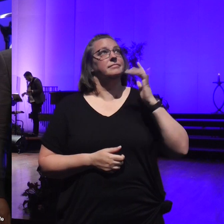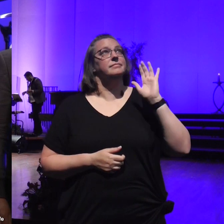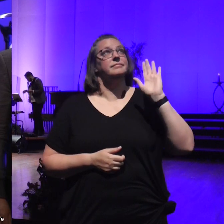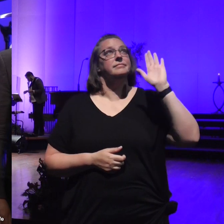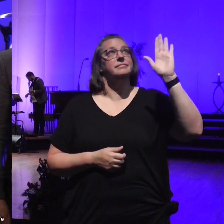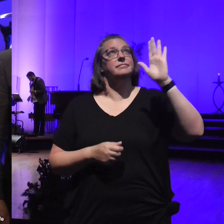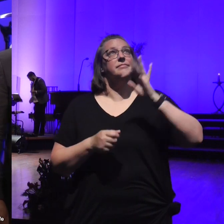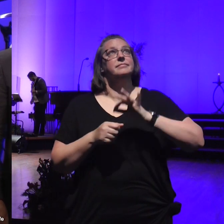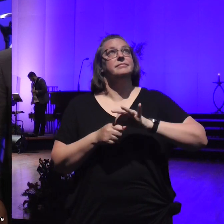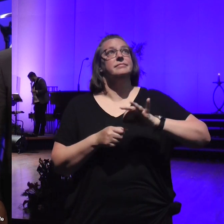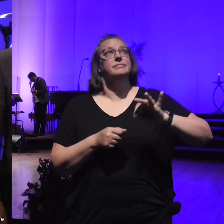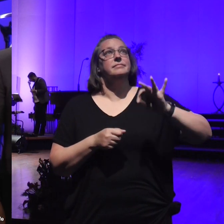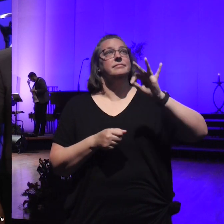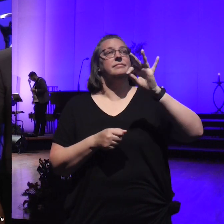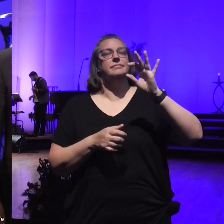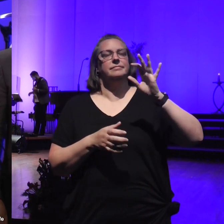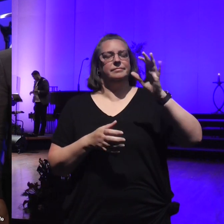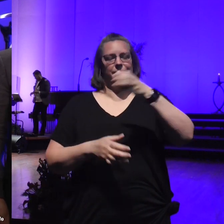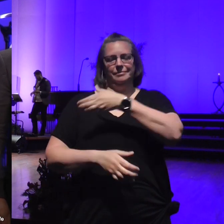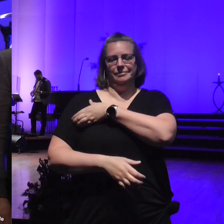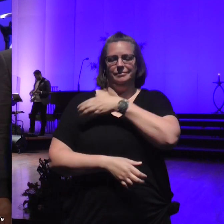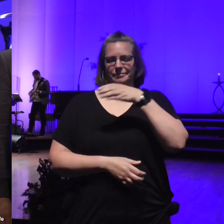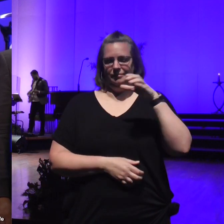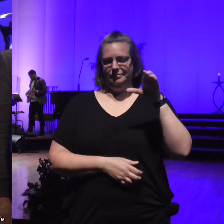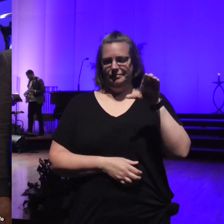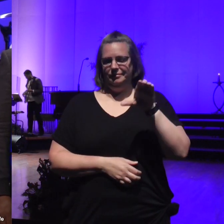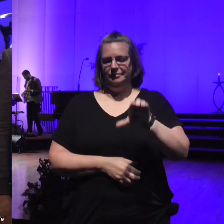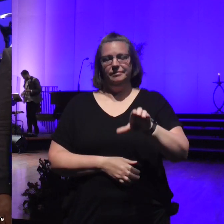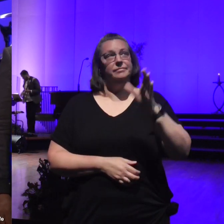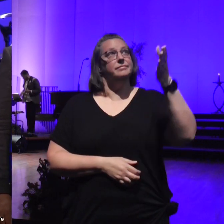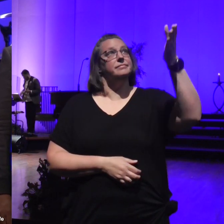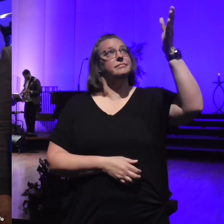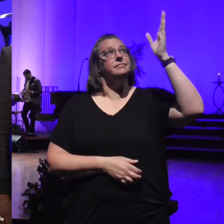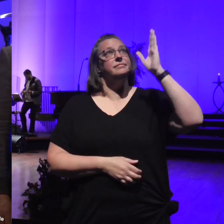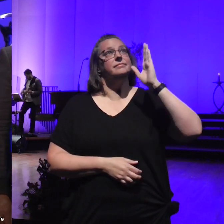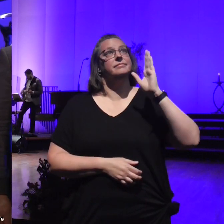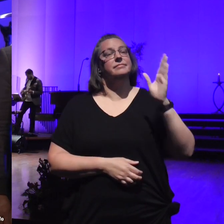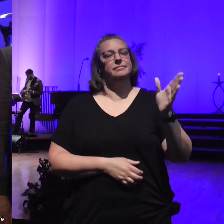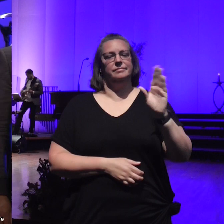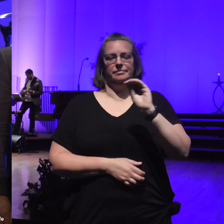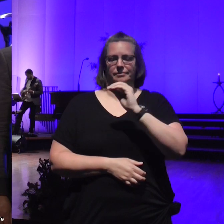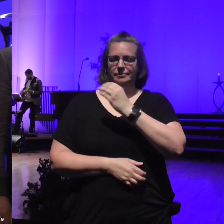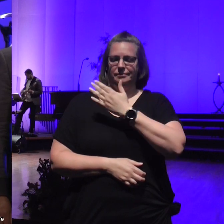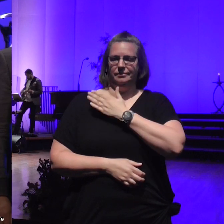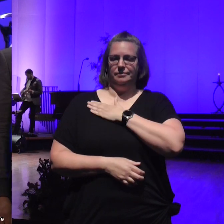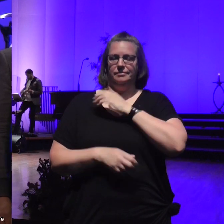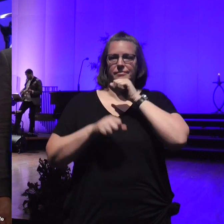can feel the mighty power and the grace.